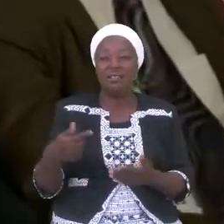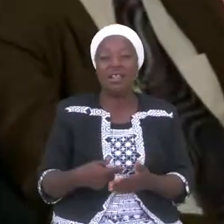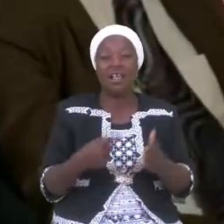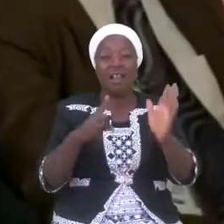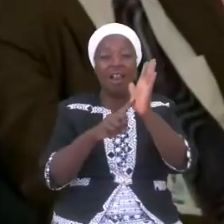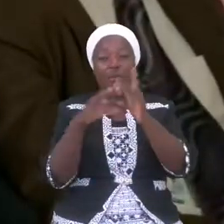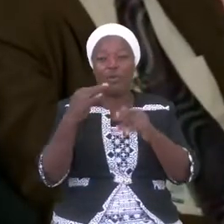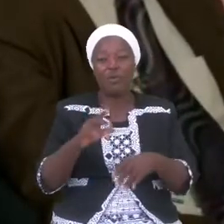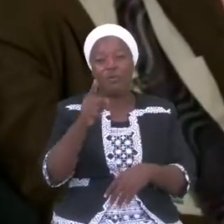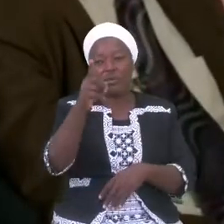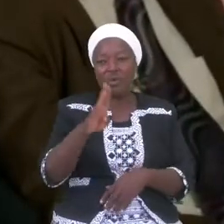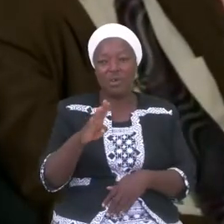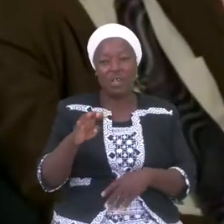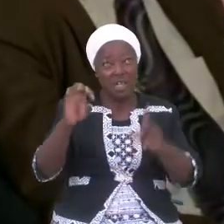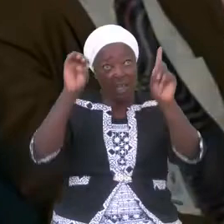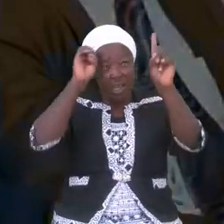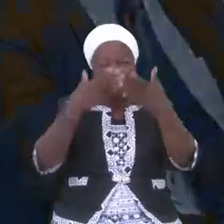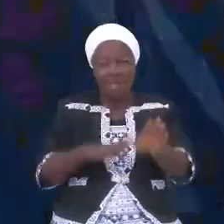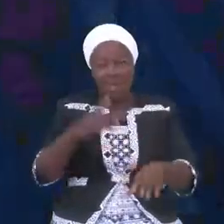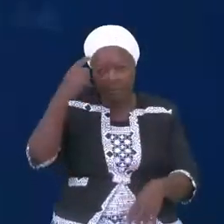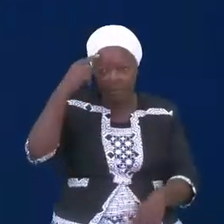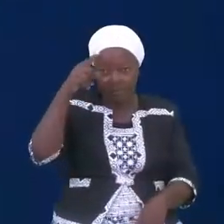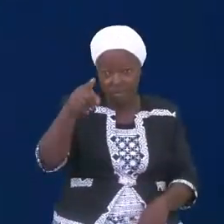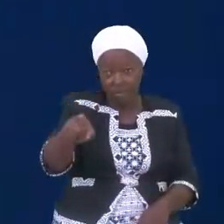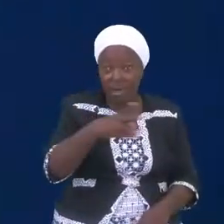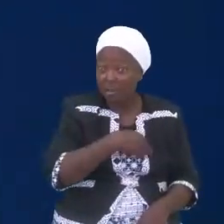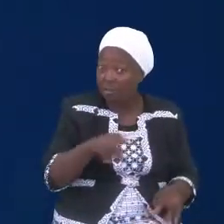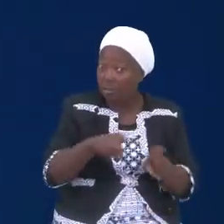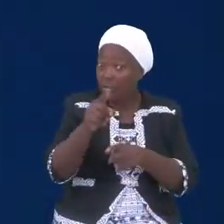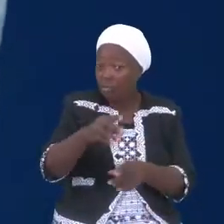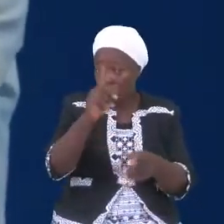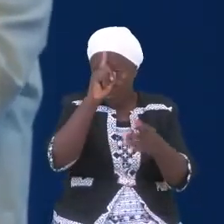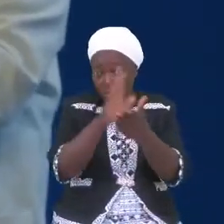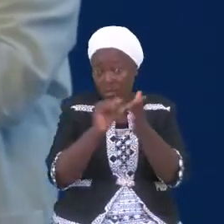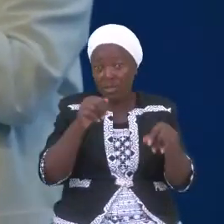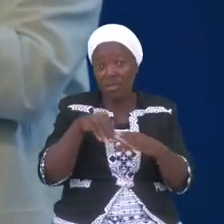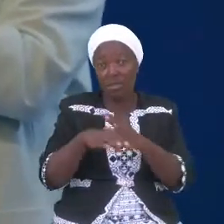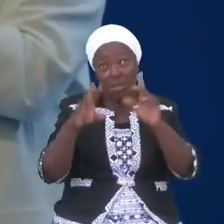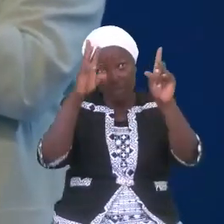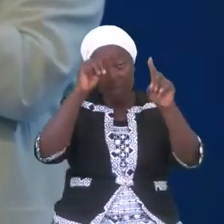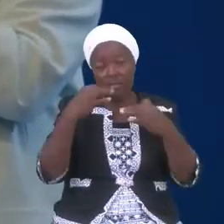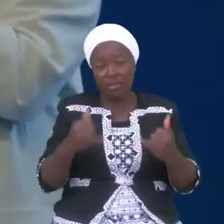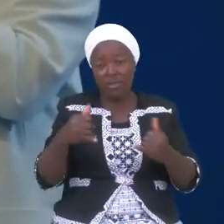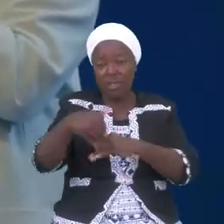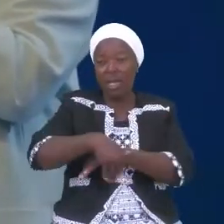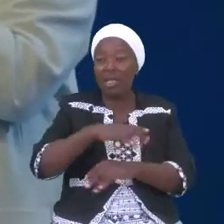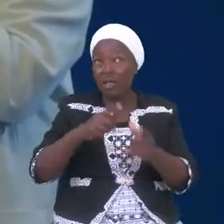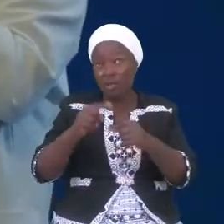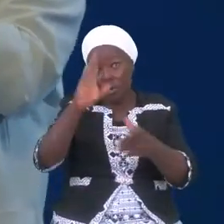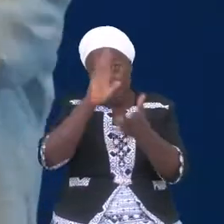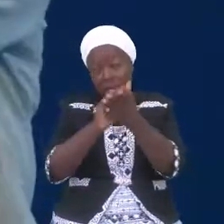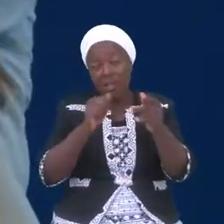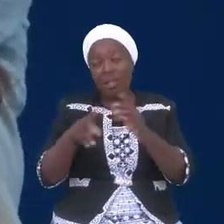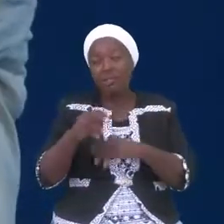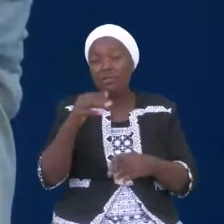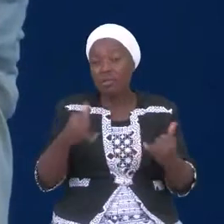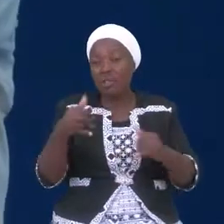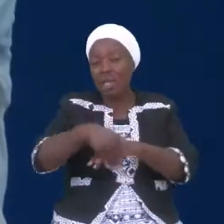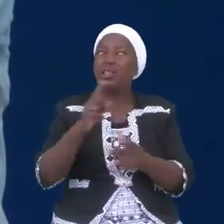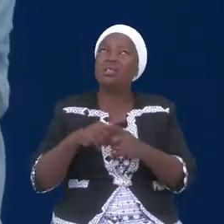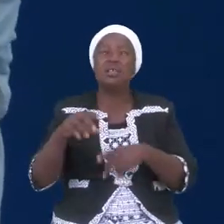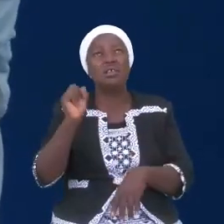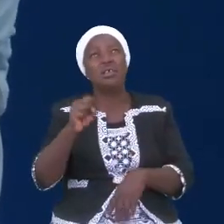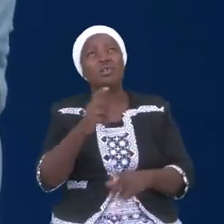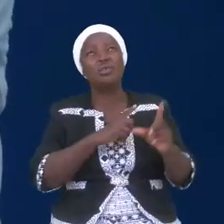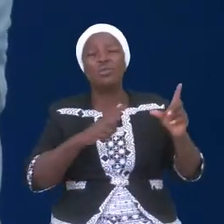He died for you. And as you trust him tonight, and you believe him tonight, and say, yes,